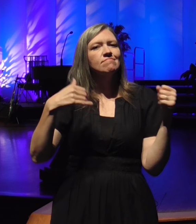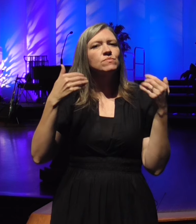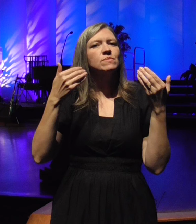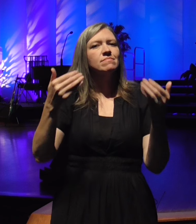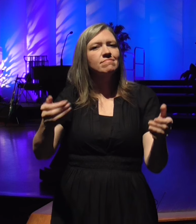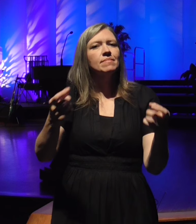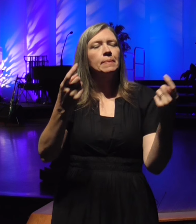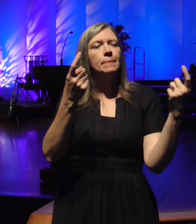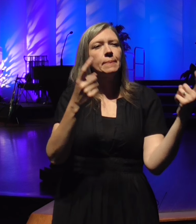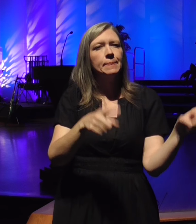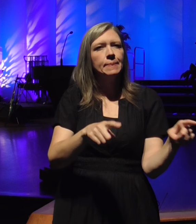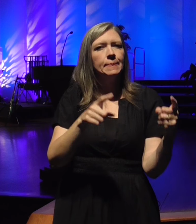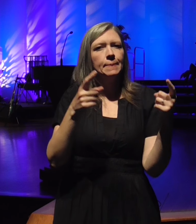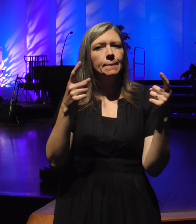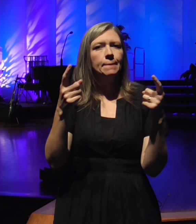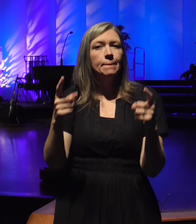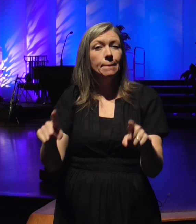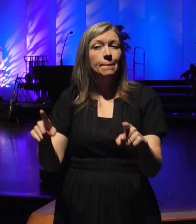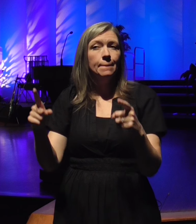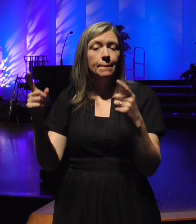let